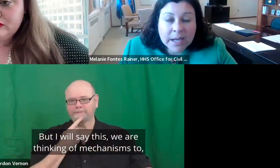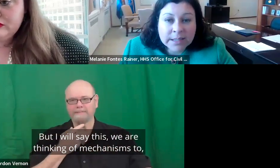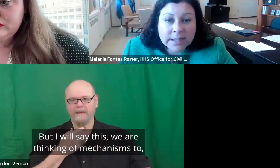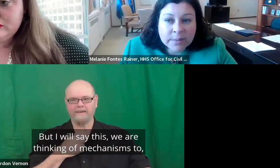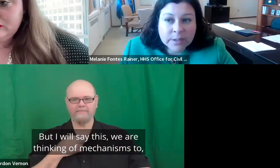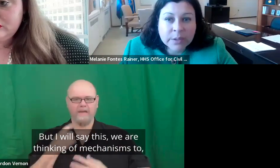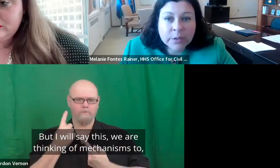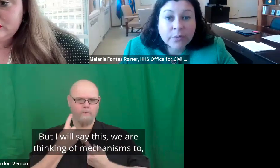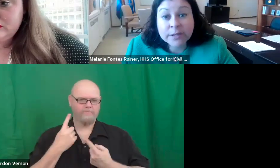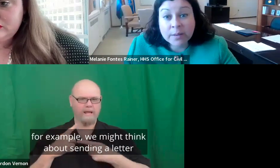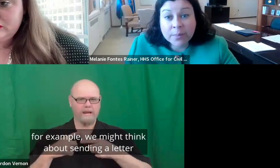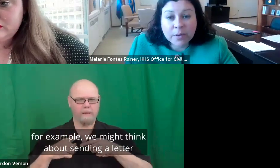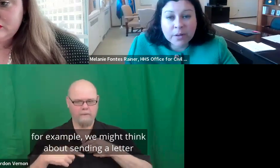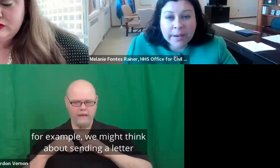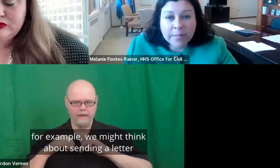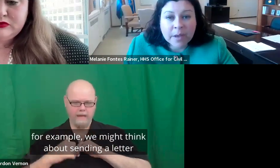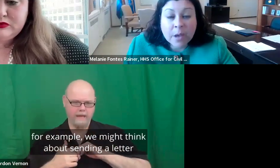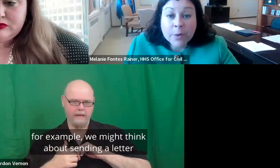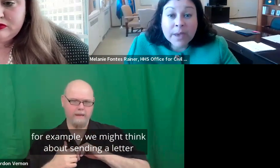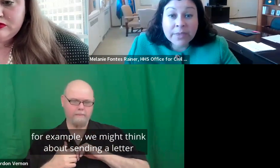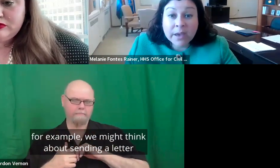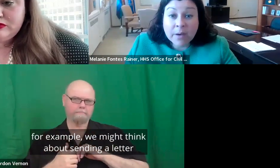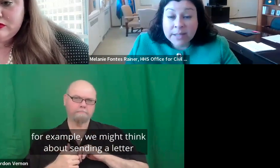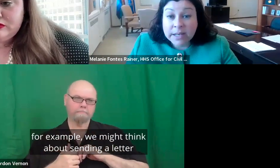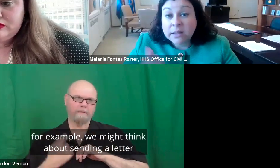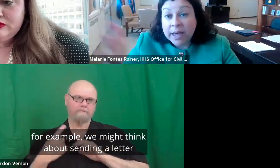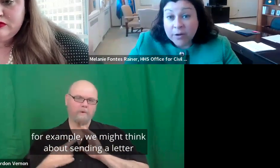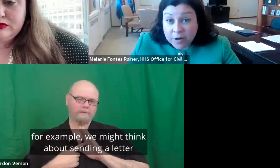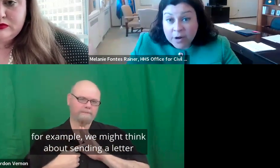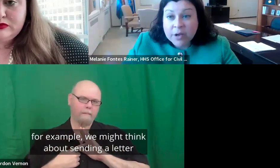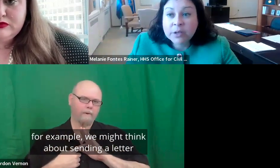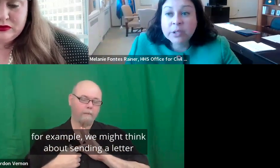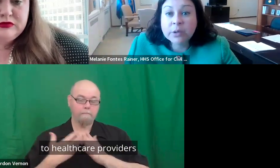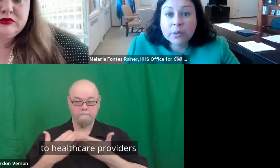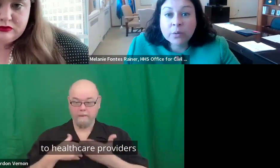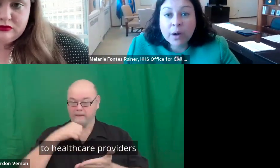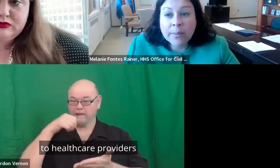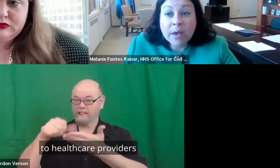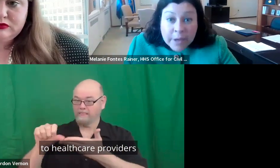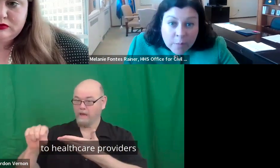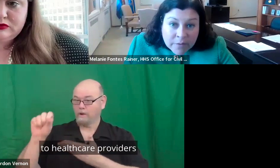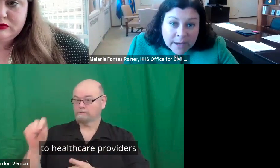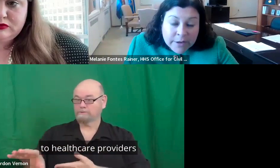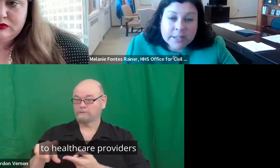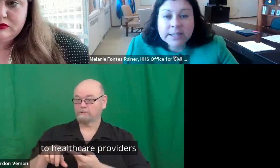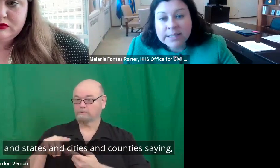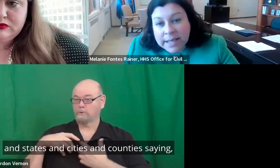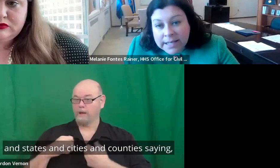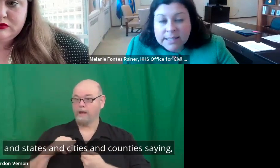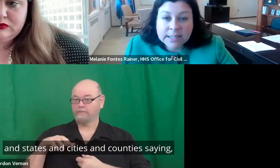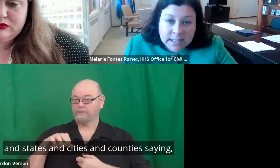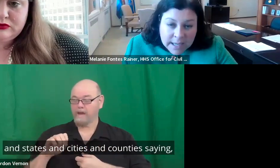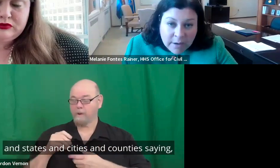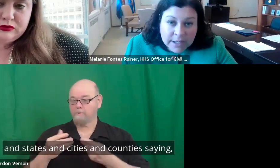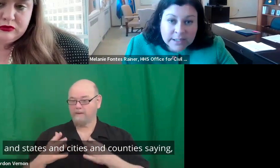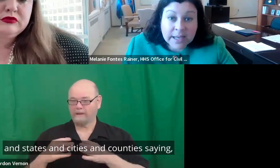of mechanisms to, for example, we might think about sending a letter to healthcare providers and